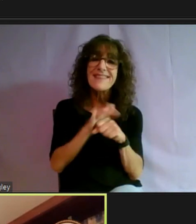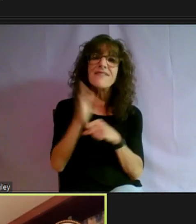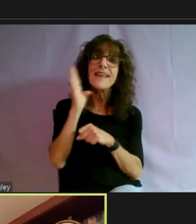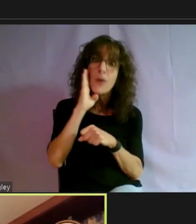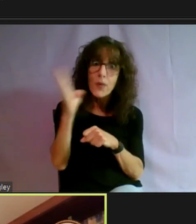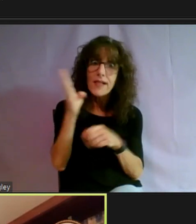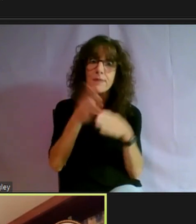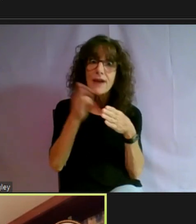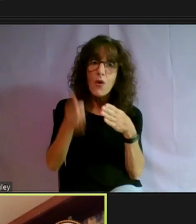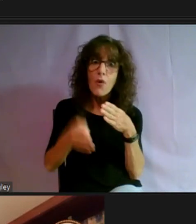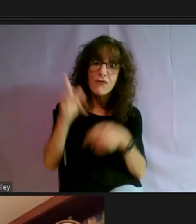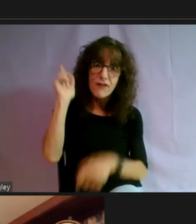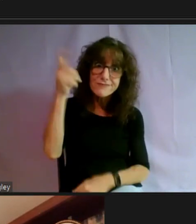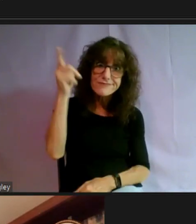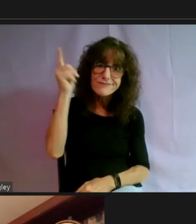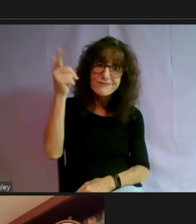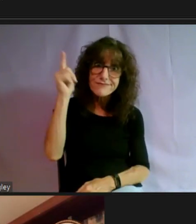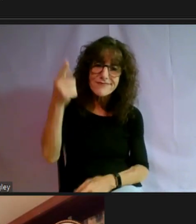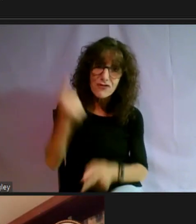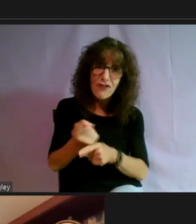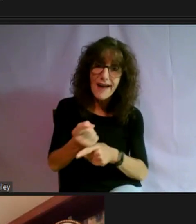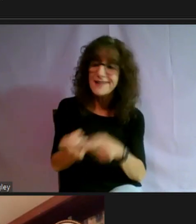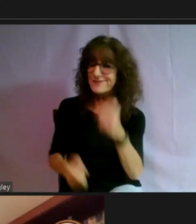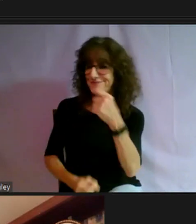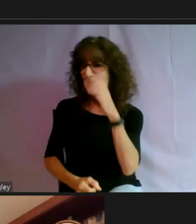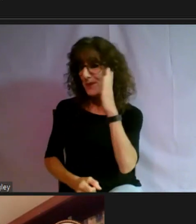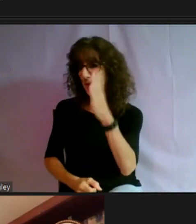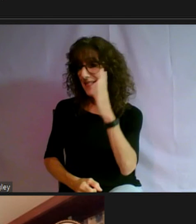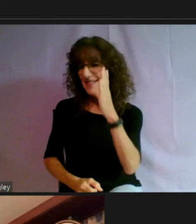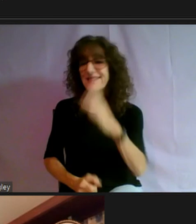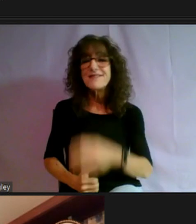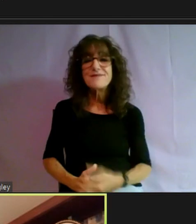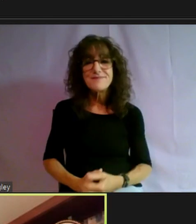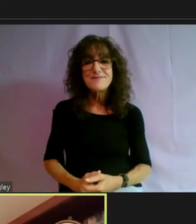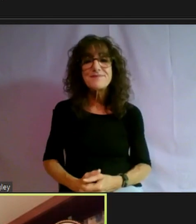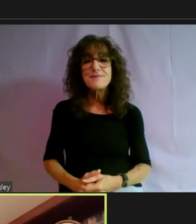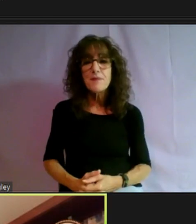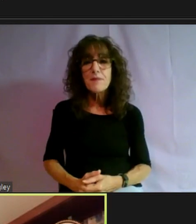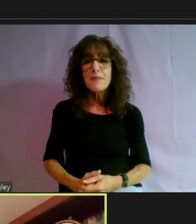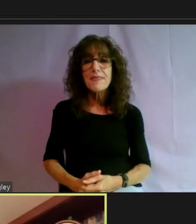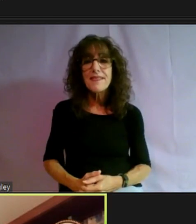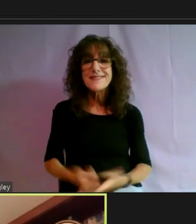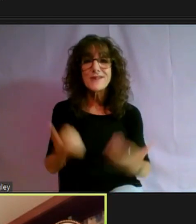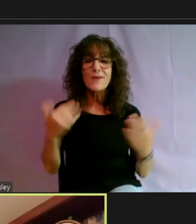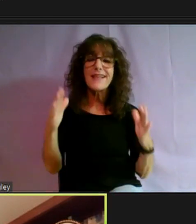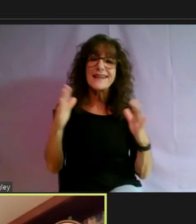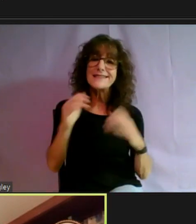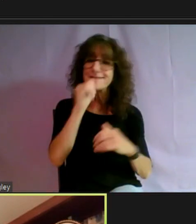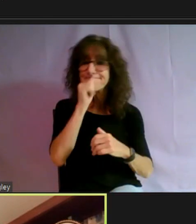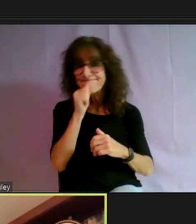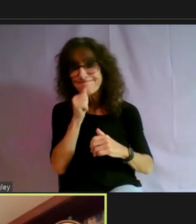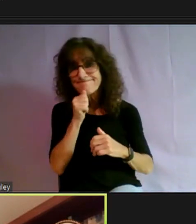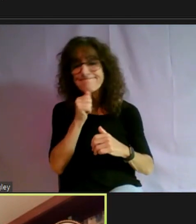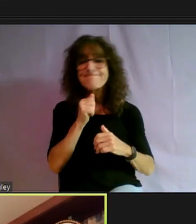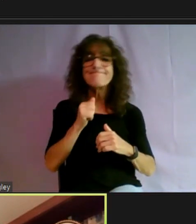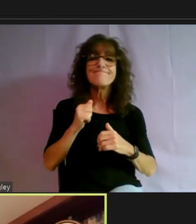eventually, right? Yes, it will. Yes, it will. So let's hang in there. And